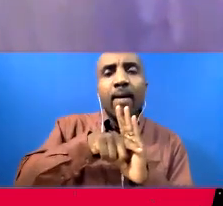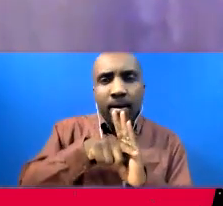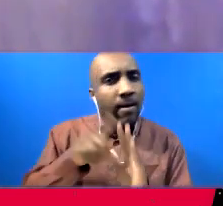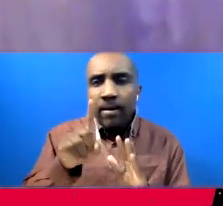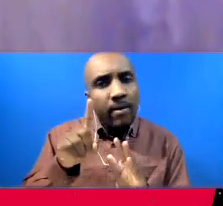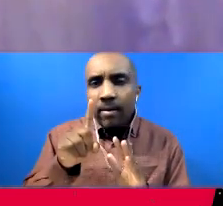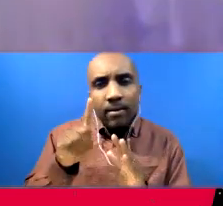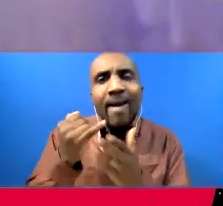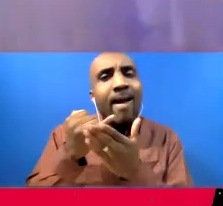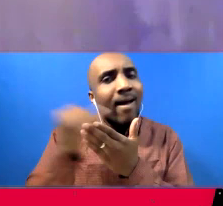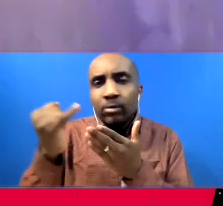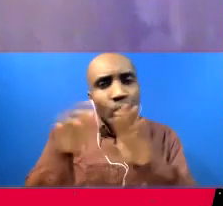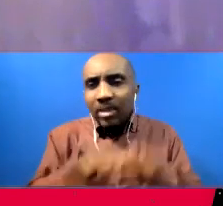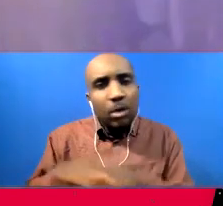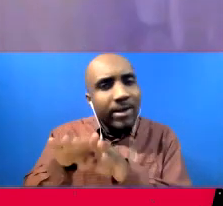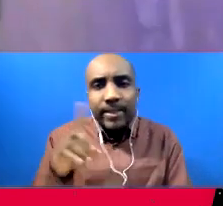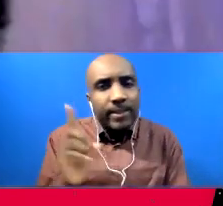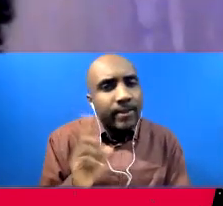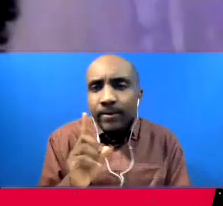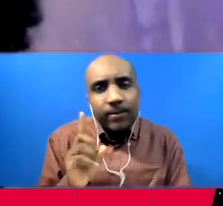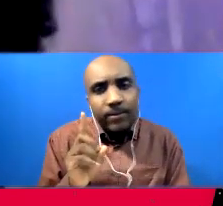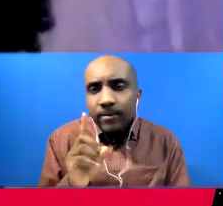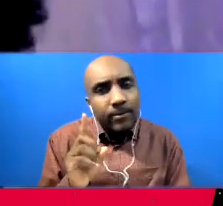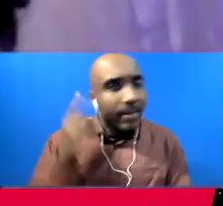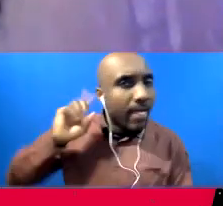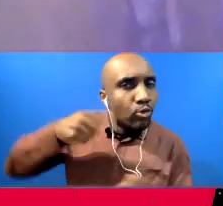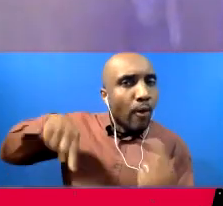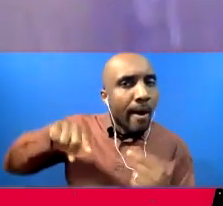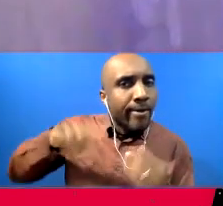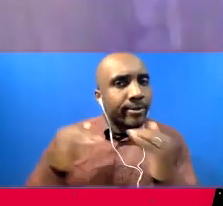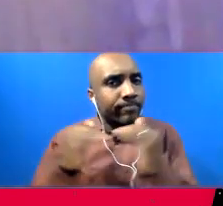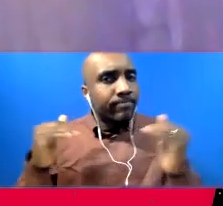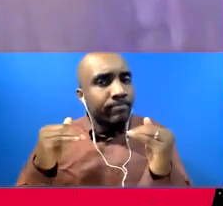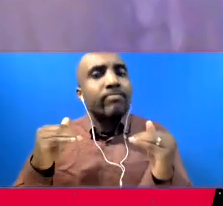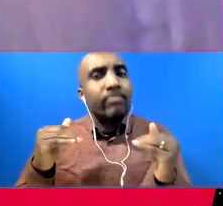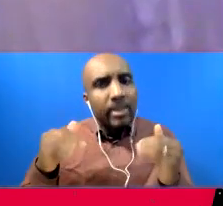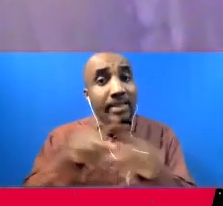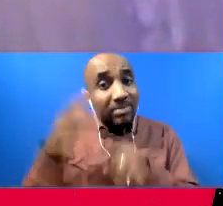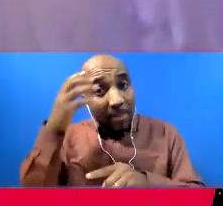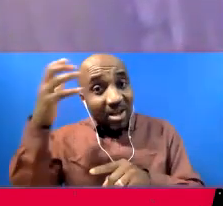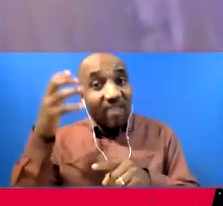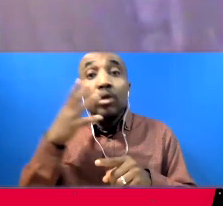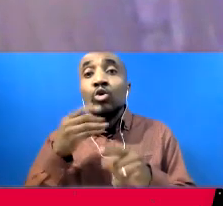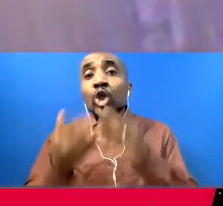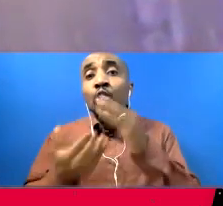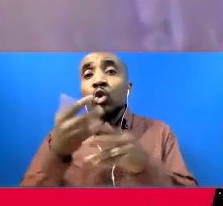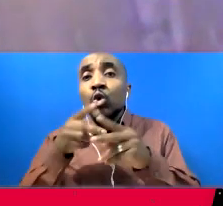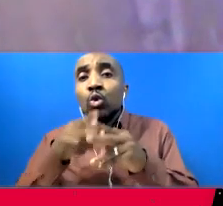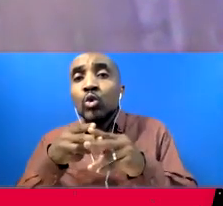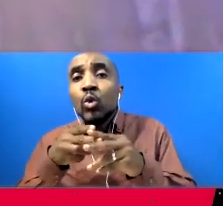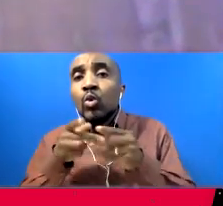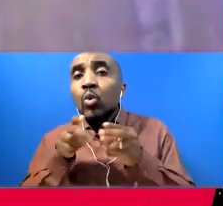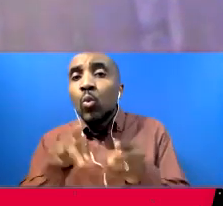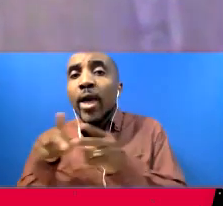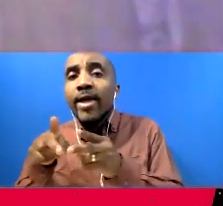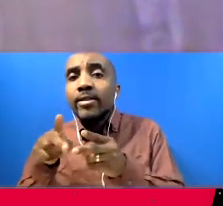using anti-democratic means to do so. But despite this, it's worth also noting that while the state continues to utilize new tools to repress movements